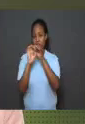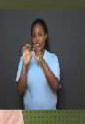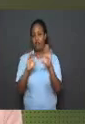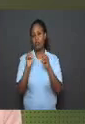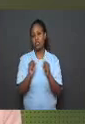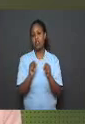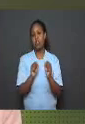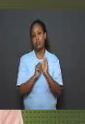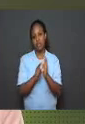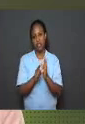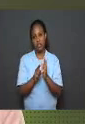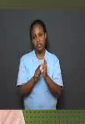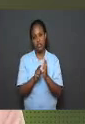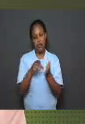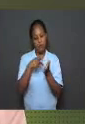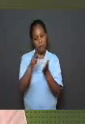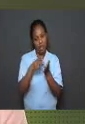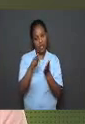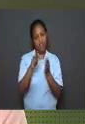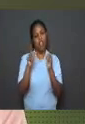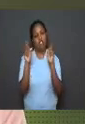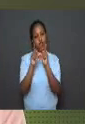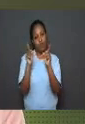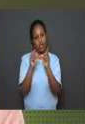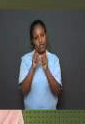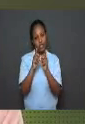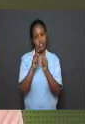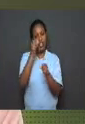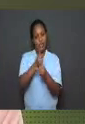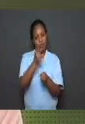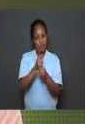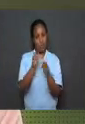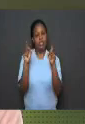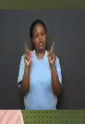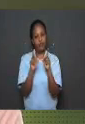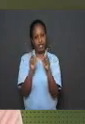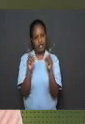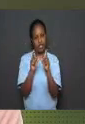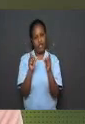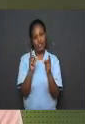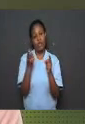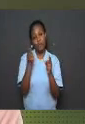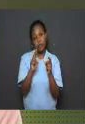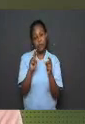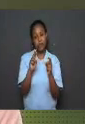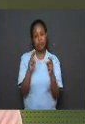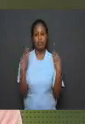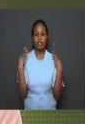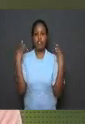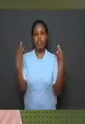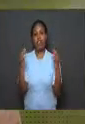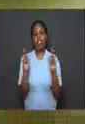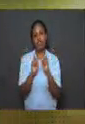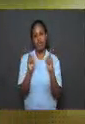such as pay equity, employment equity, or even health equity.